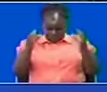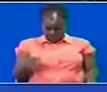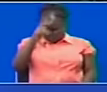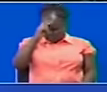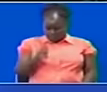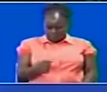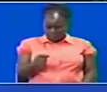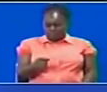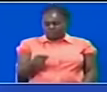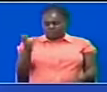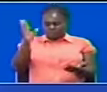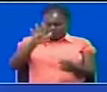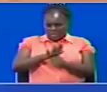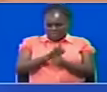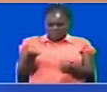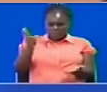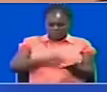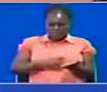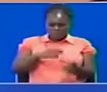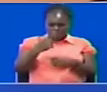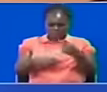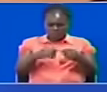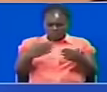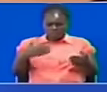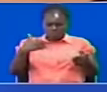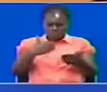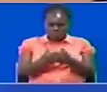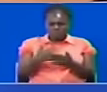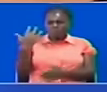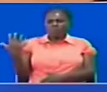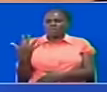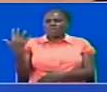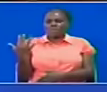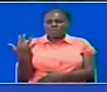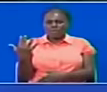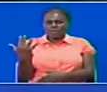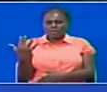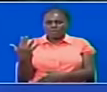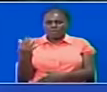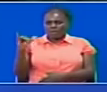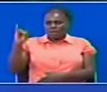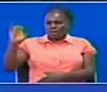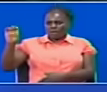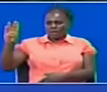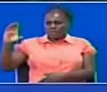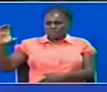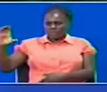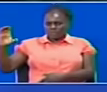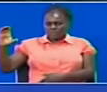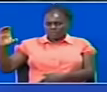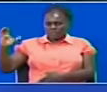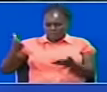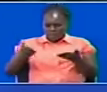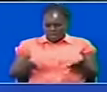judgment on whether the mass voter registration deadline should be extended up to May as prayed by Omutata. The Independent Electoral and Boundary Commission